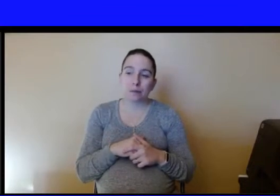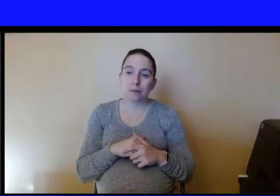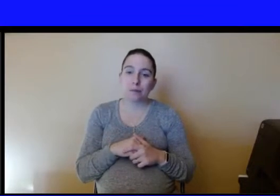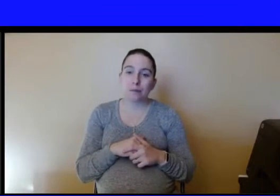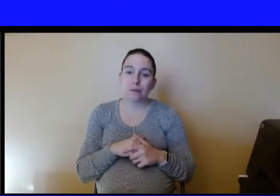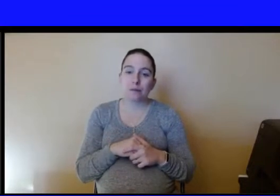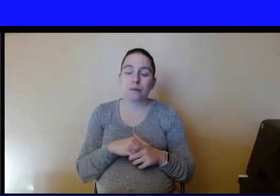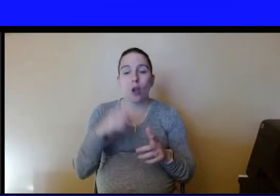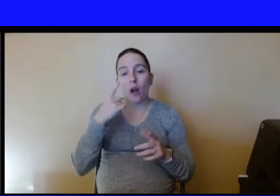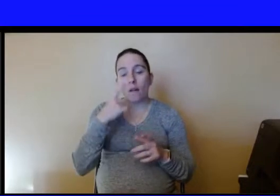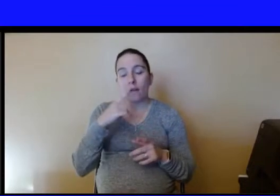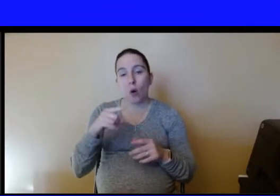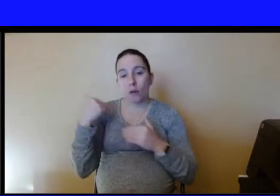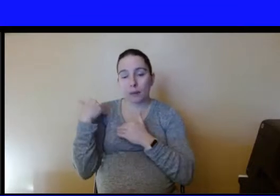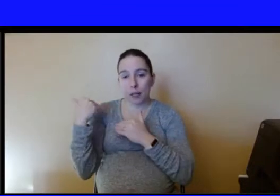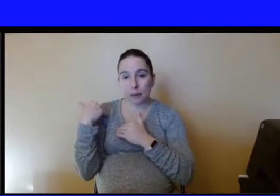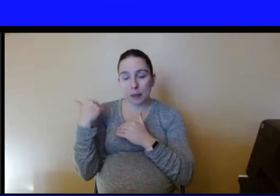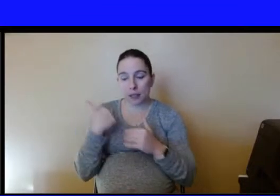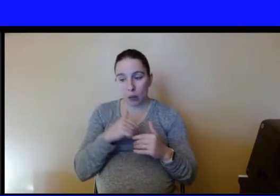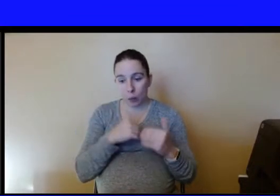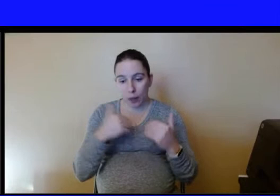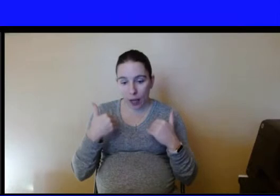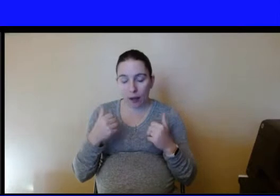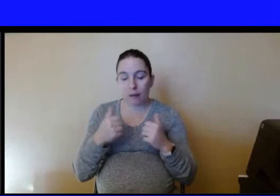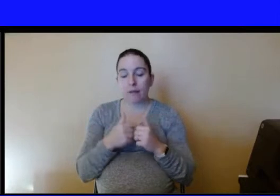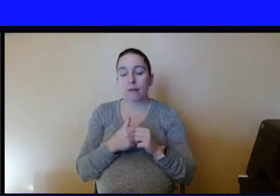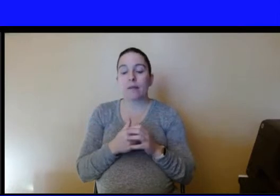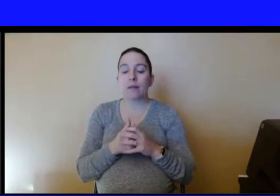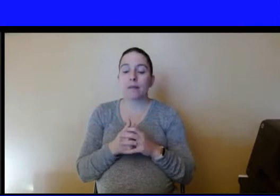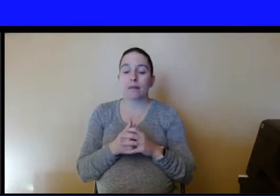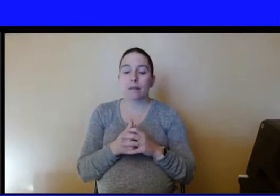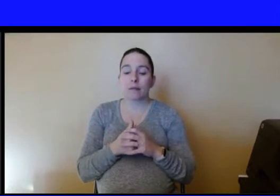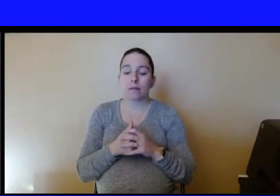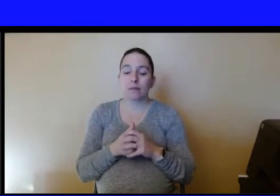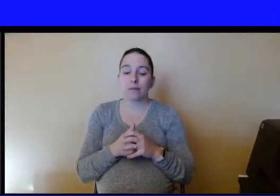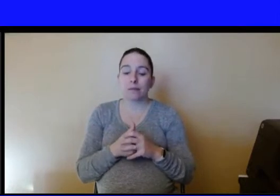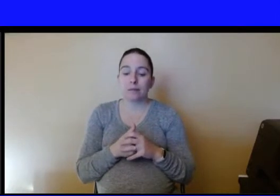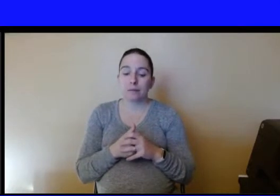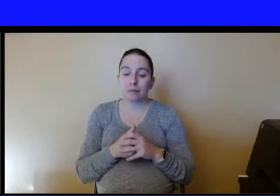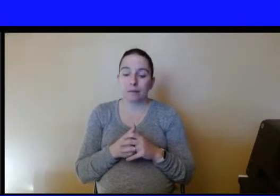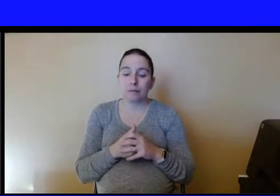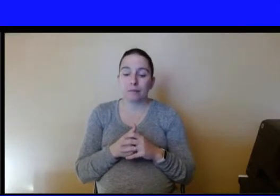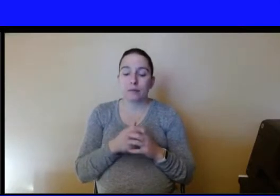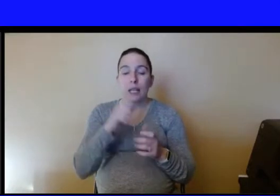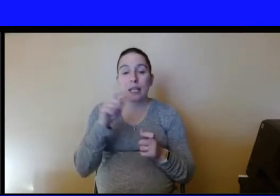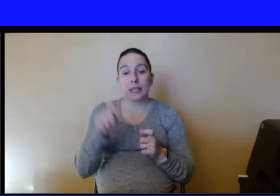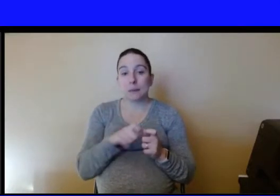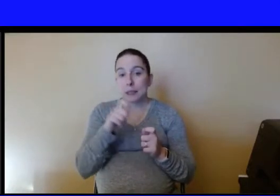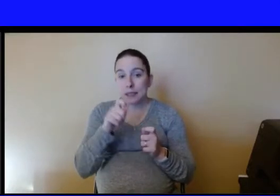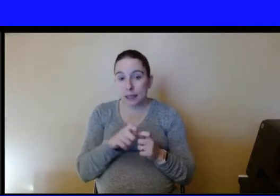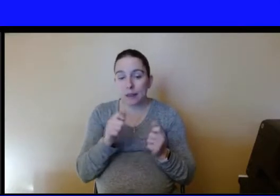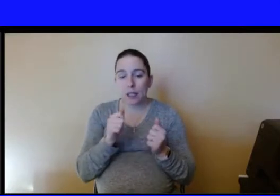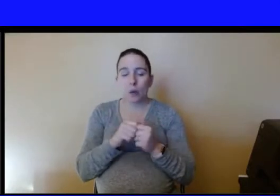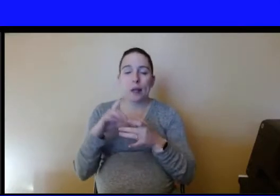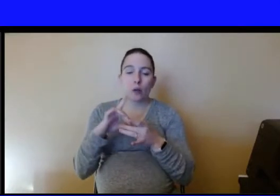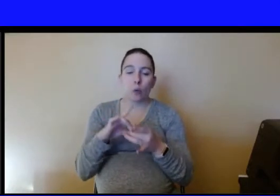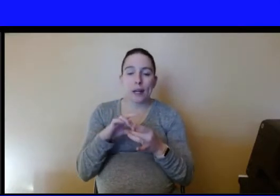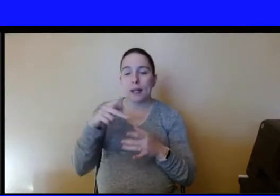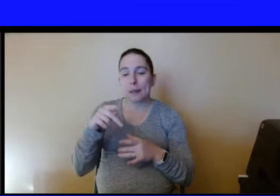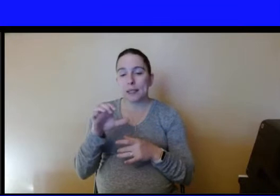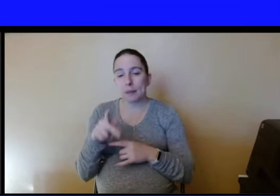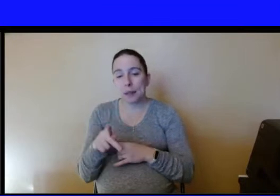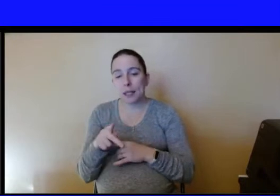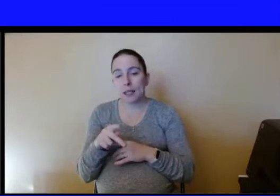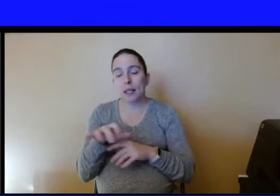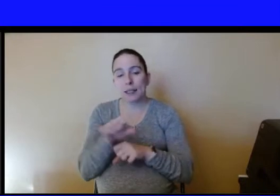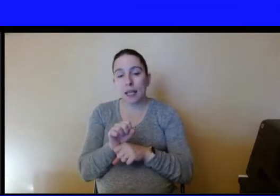services, fair hearings, and then following up on gaps in care and making sure that any kind of care management intervention is available to